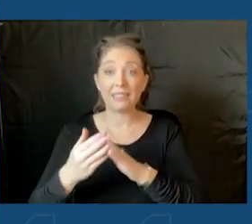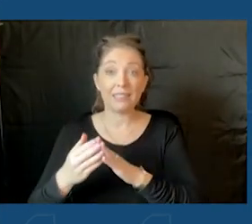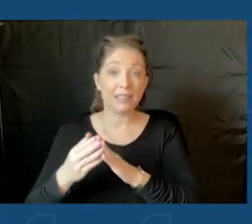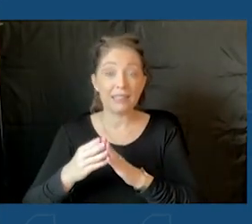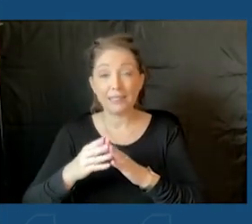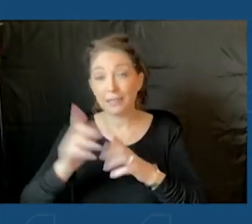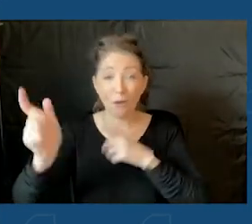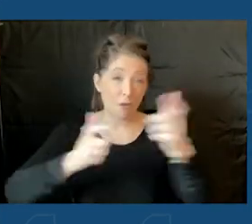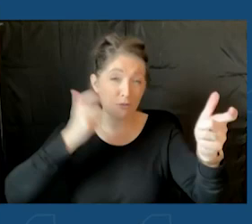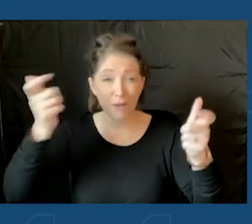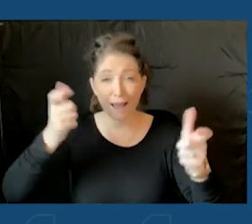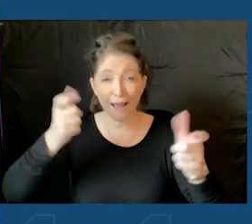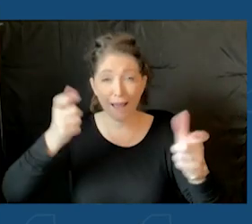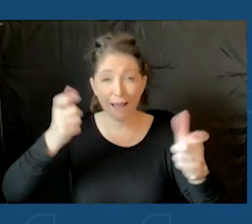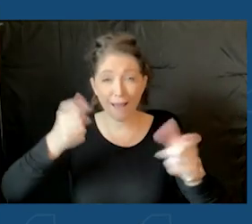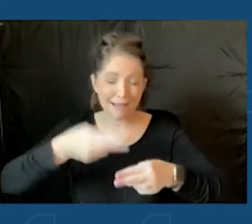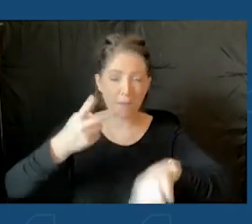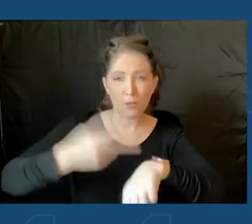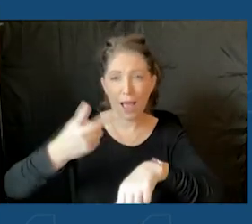York,